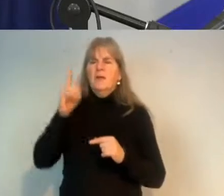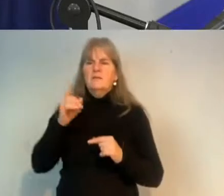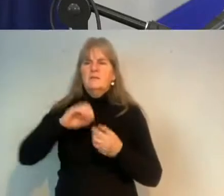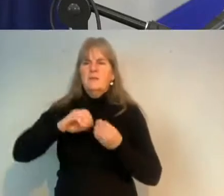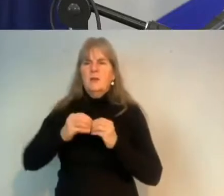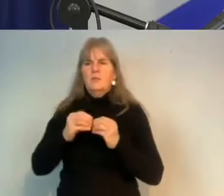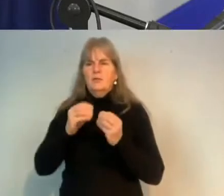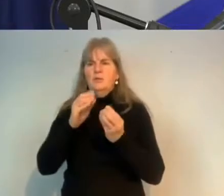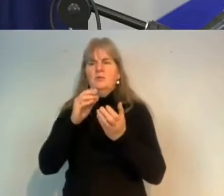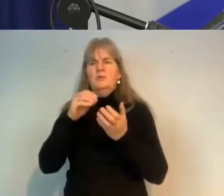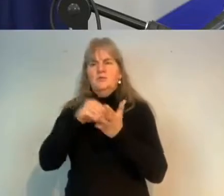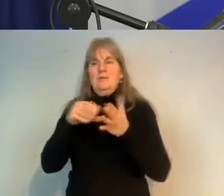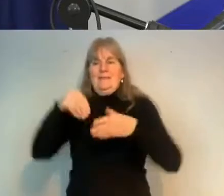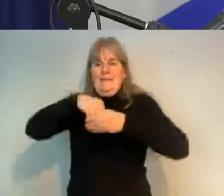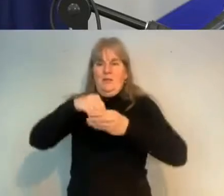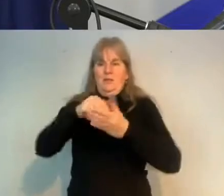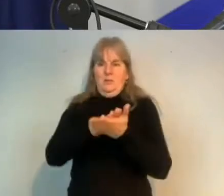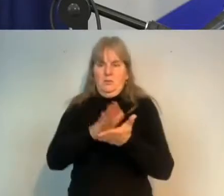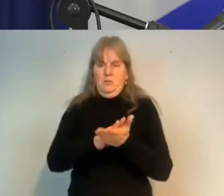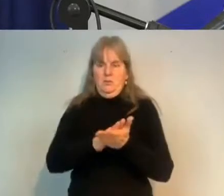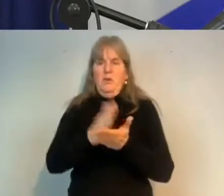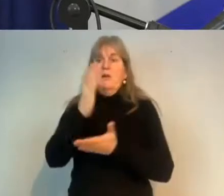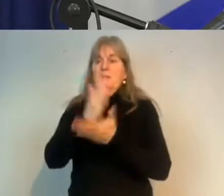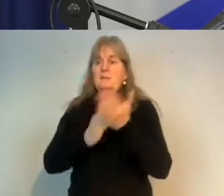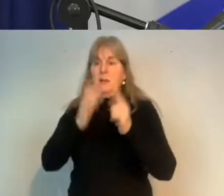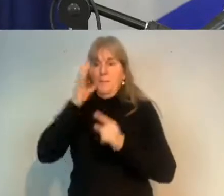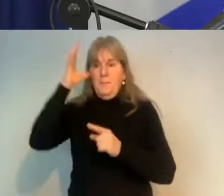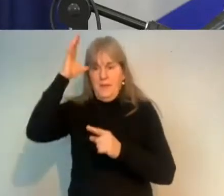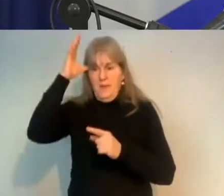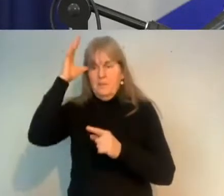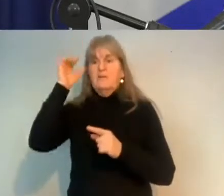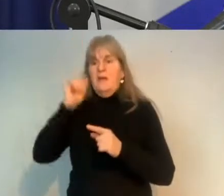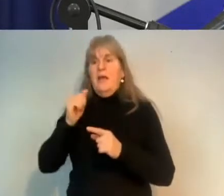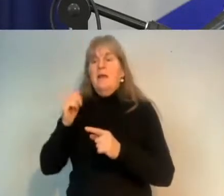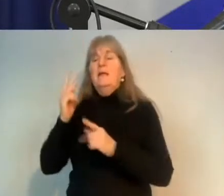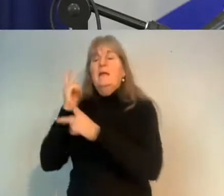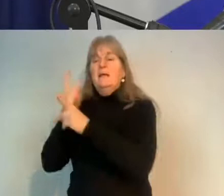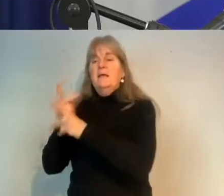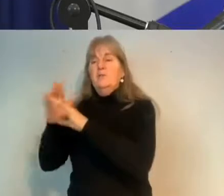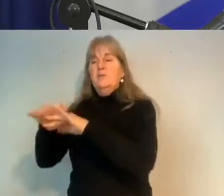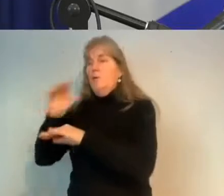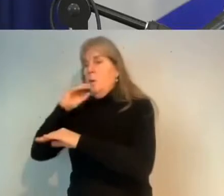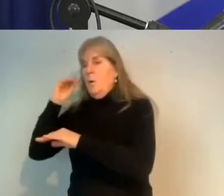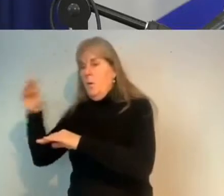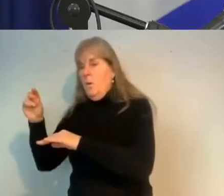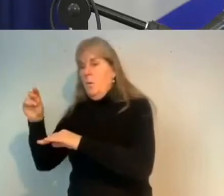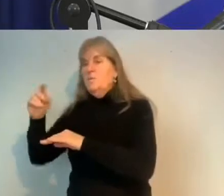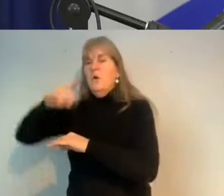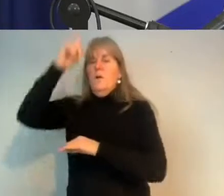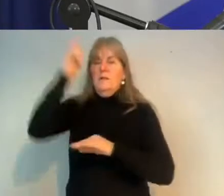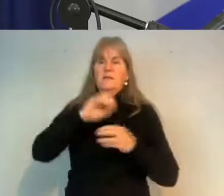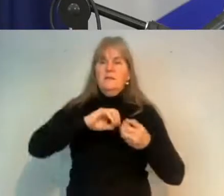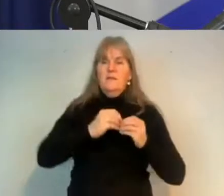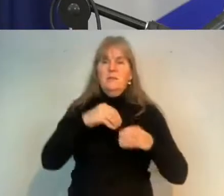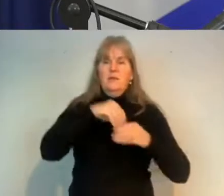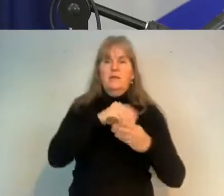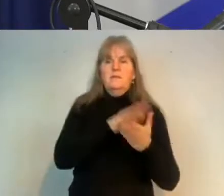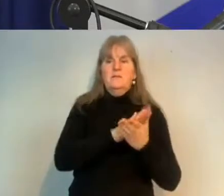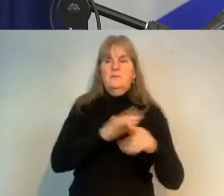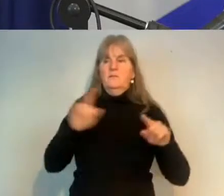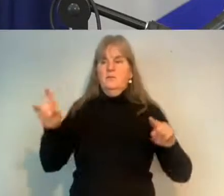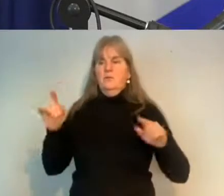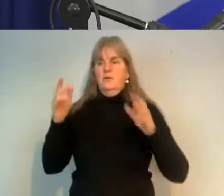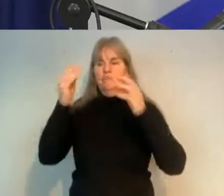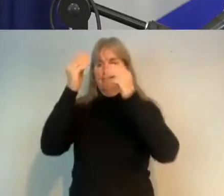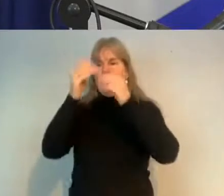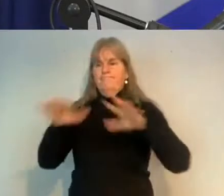before by asking parents who can keep their students home to do so and move to virtual learning. And we